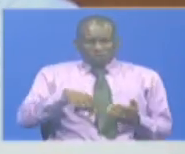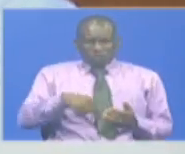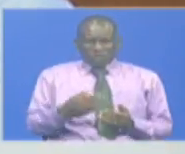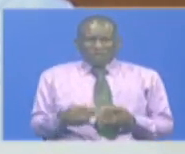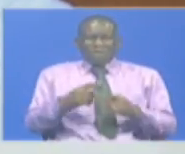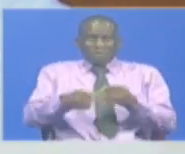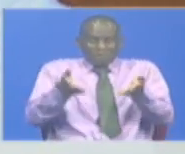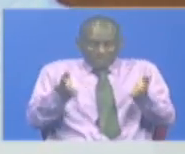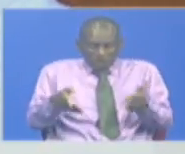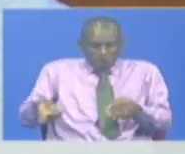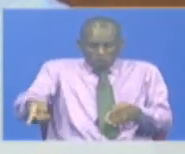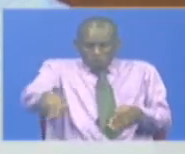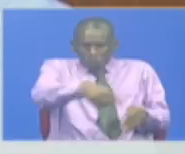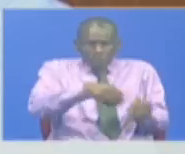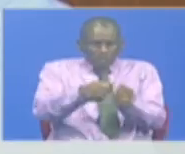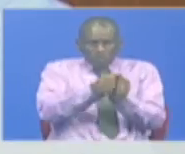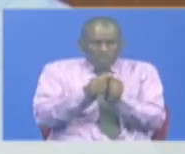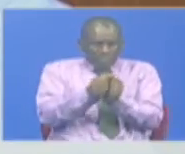now we are together,